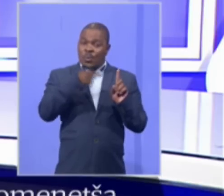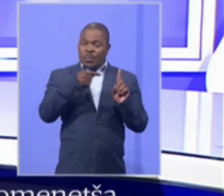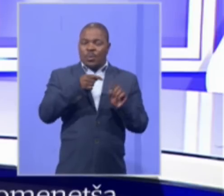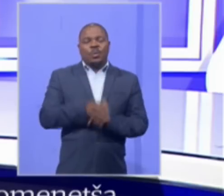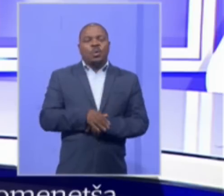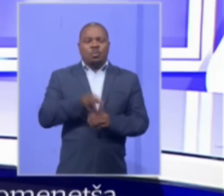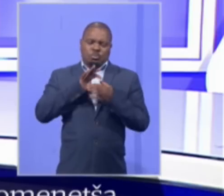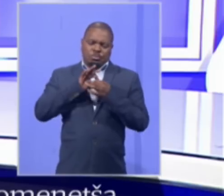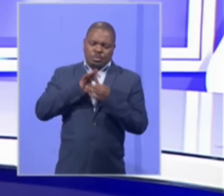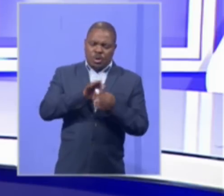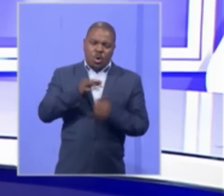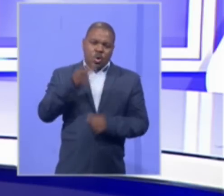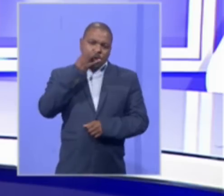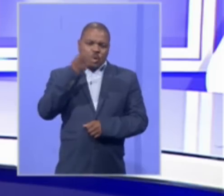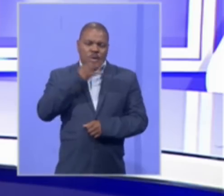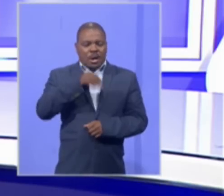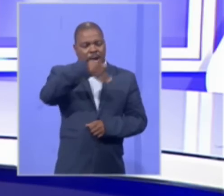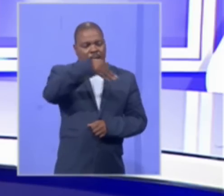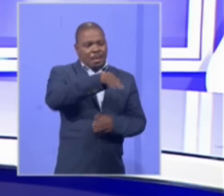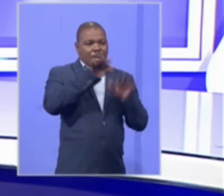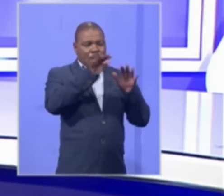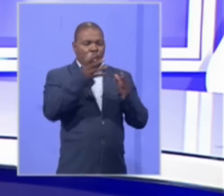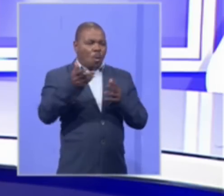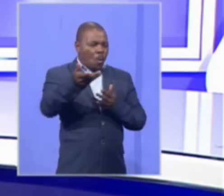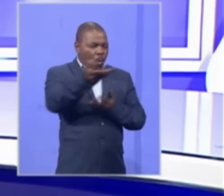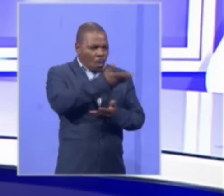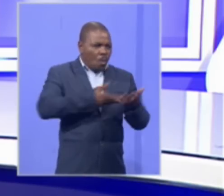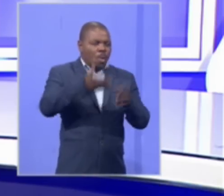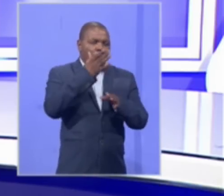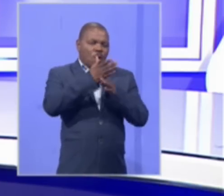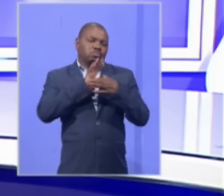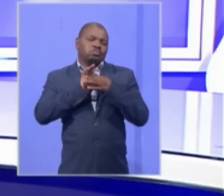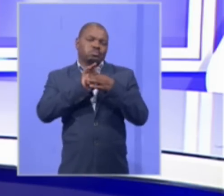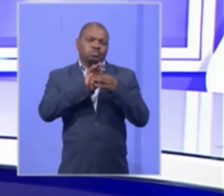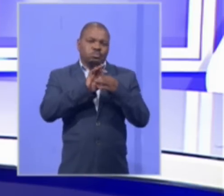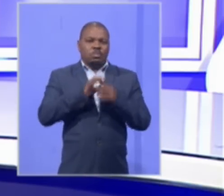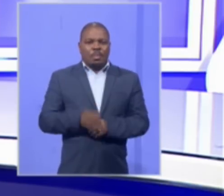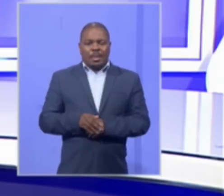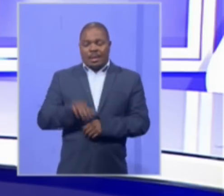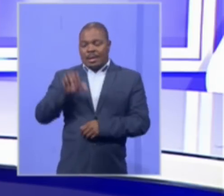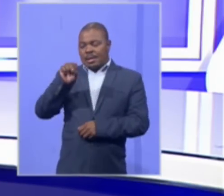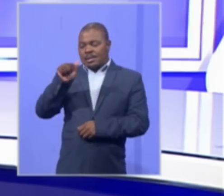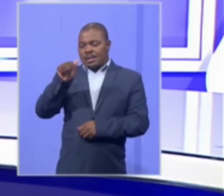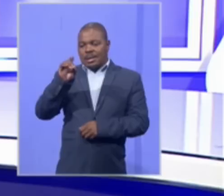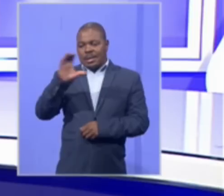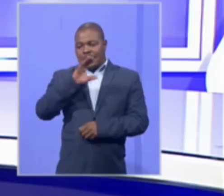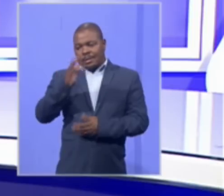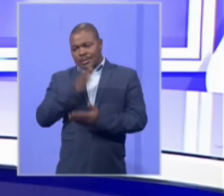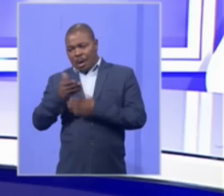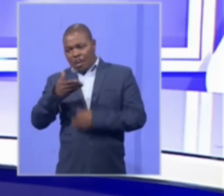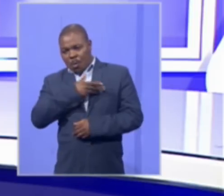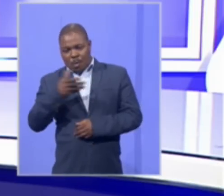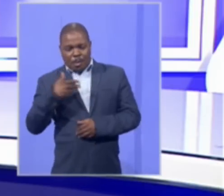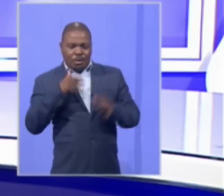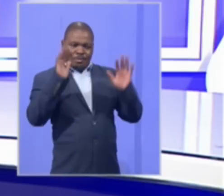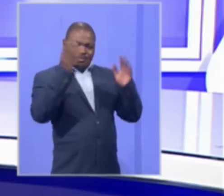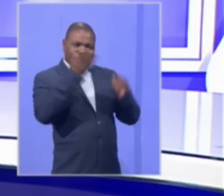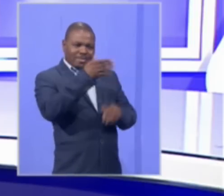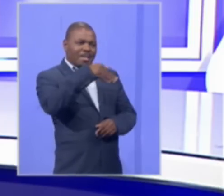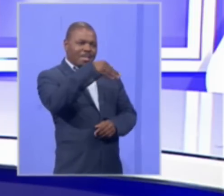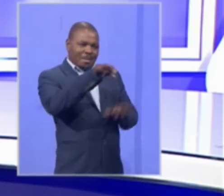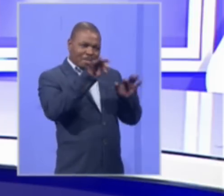o ikanne go šoma le badudi ba Namibia ka moka. Basadi ba bangwe ka seleteng sa SADC ba retile gape badudi ba